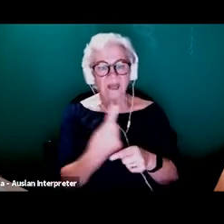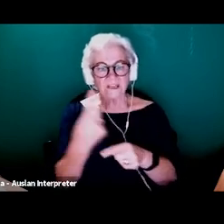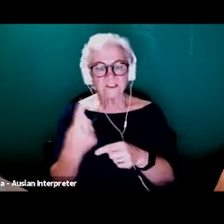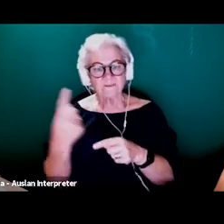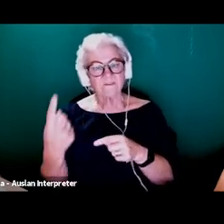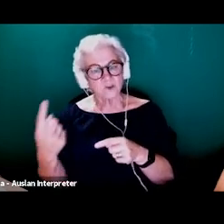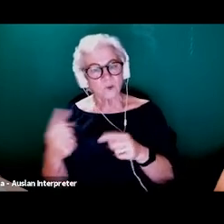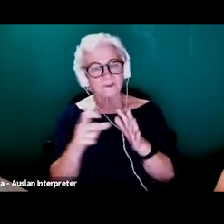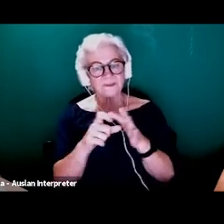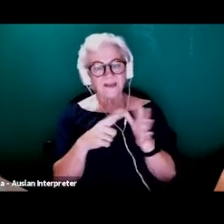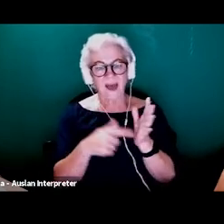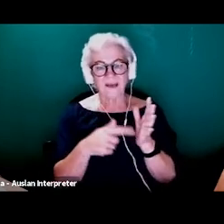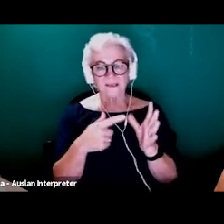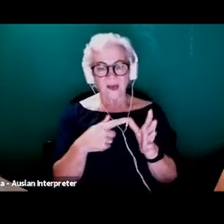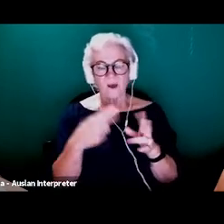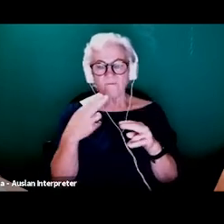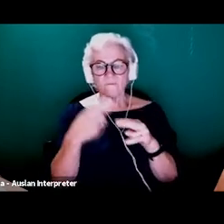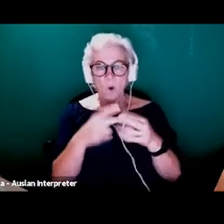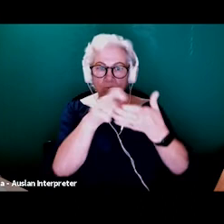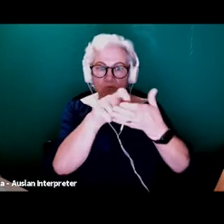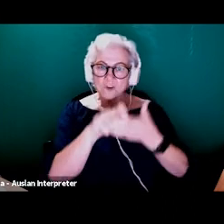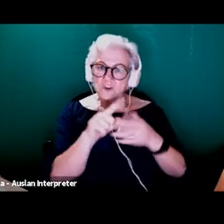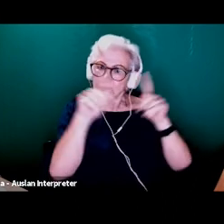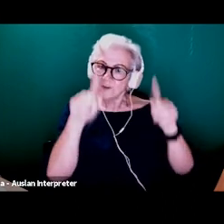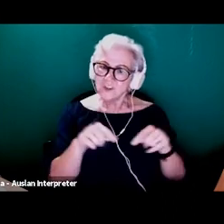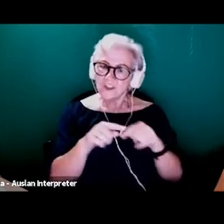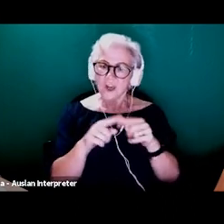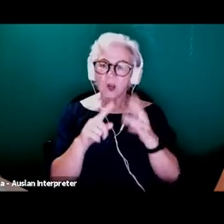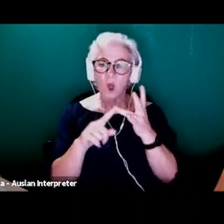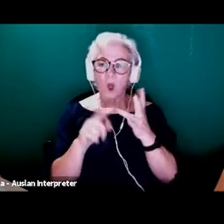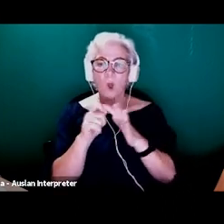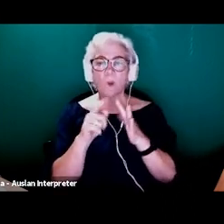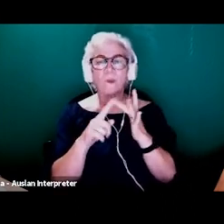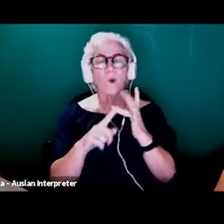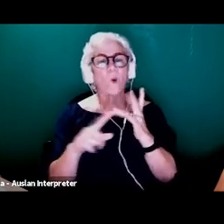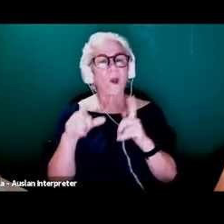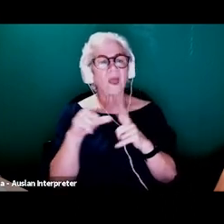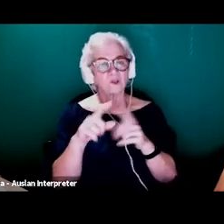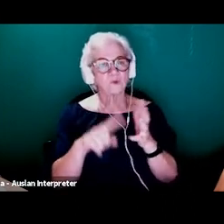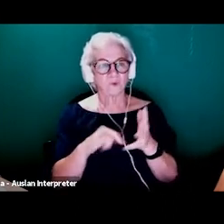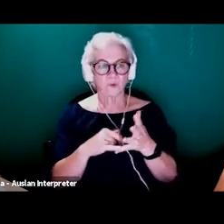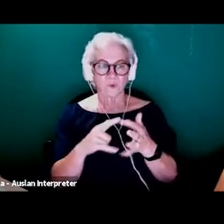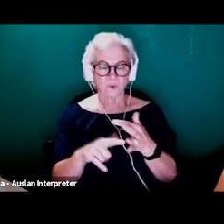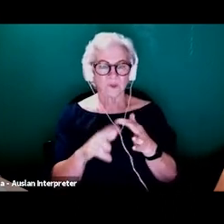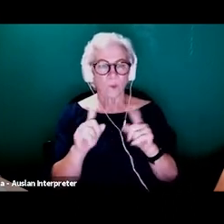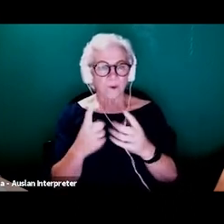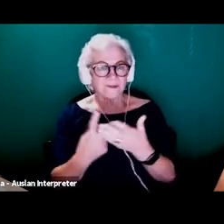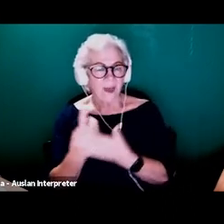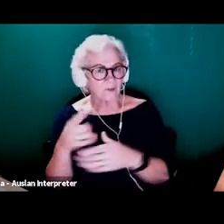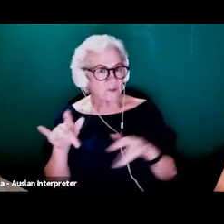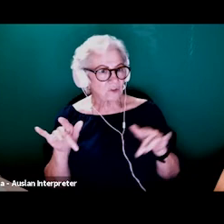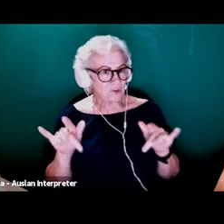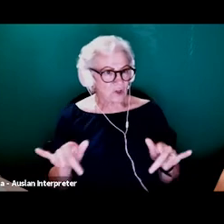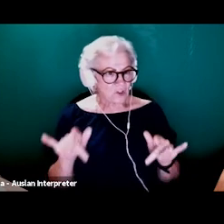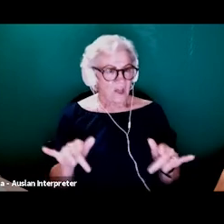linked individual level data on prescription opioid use to health outcomes. So to fill